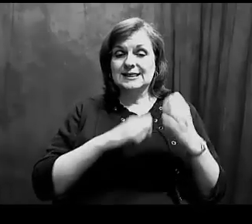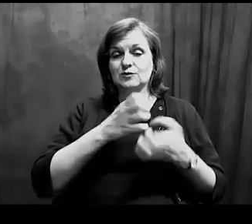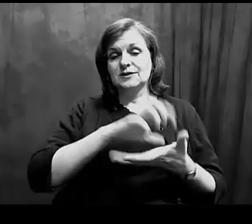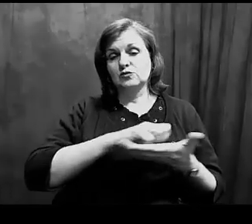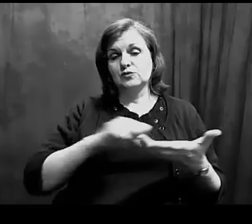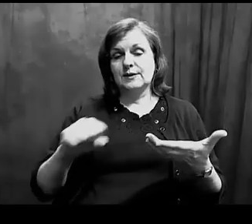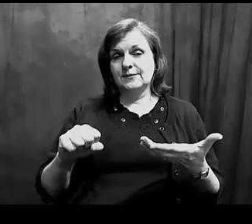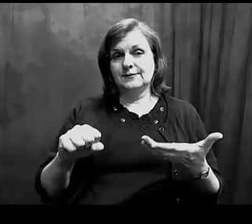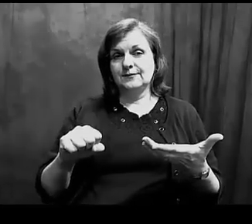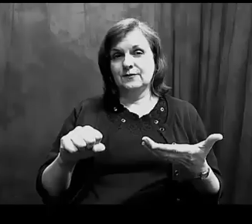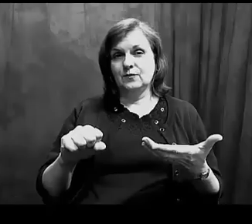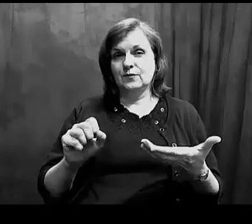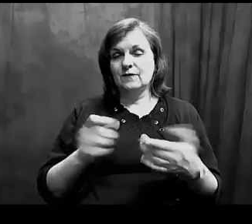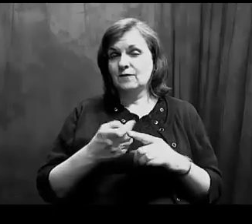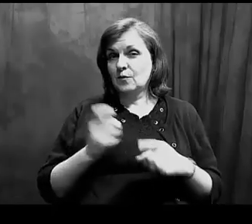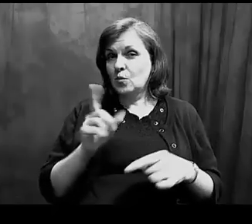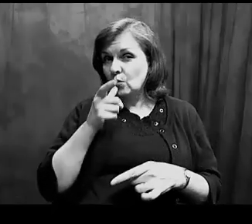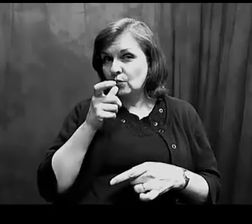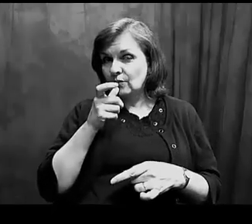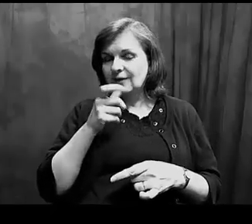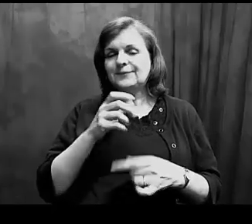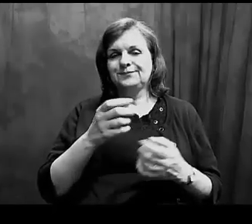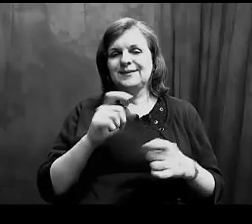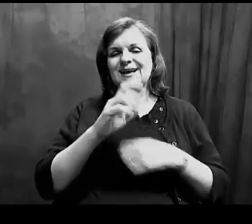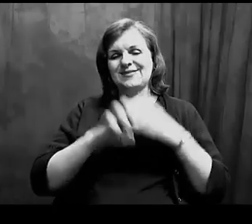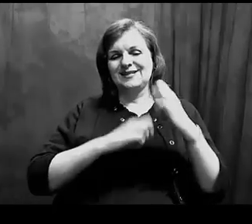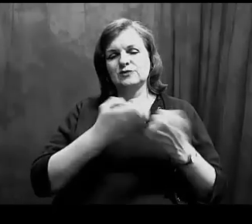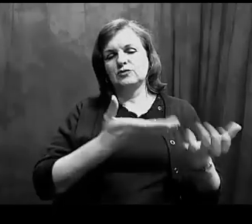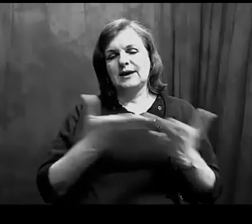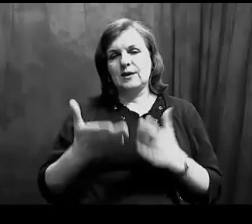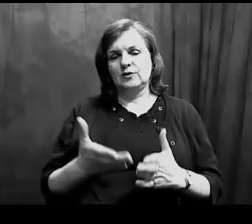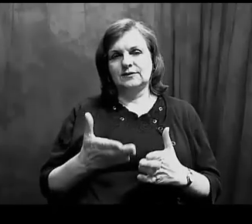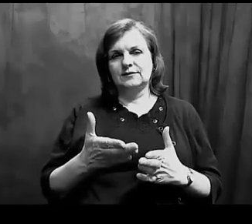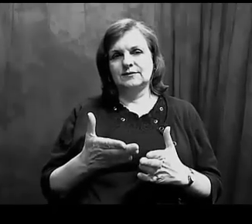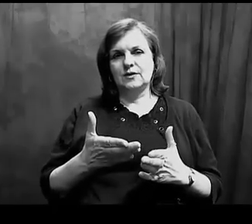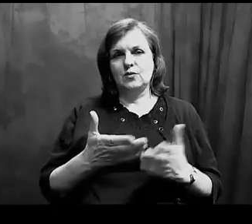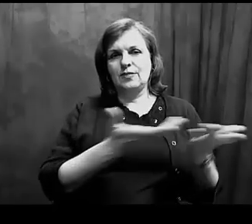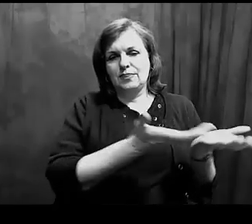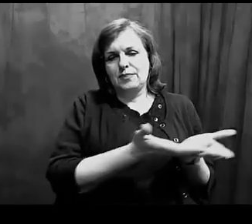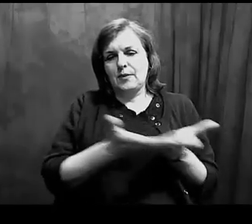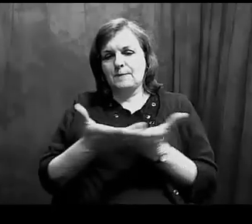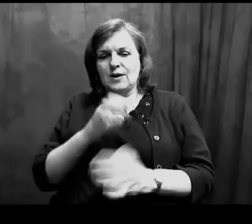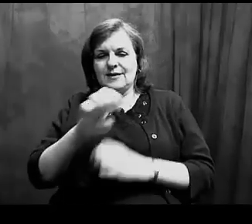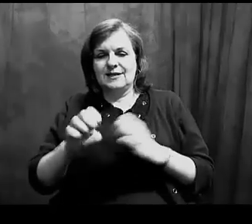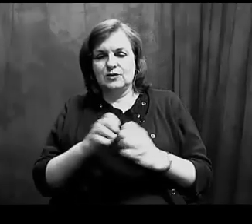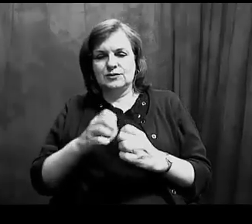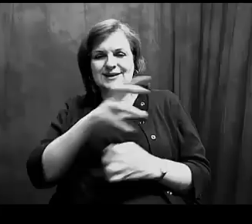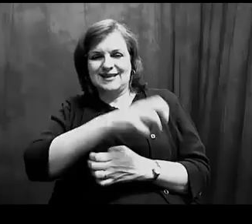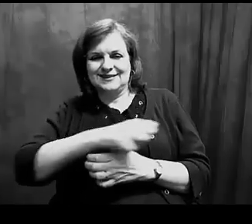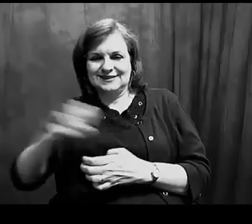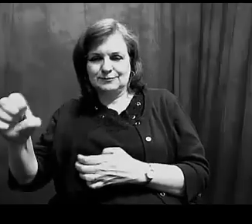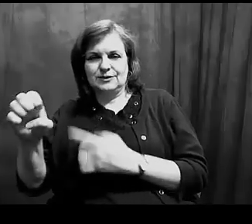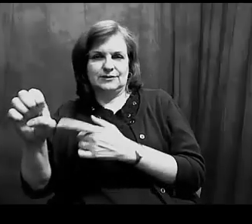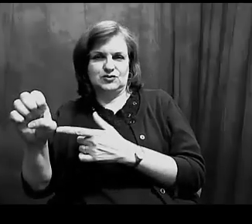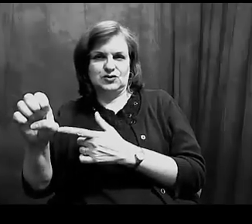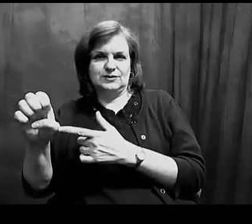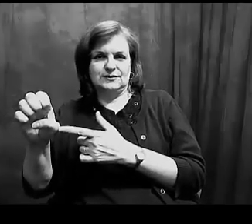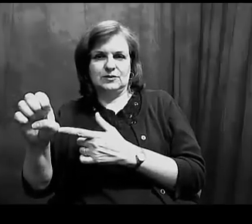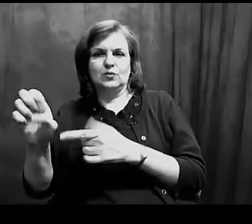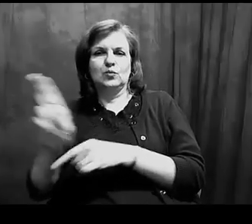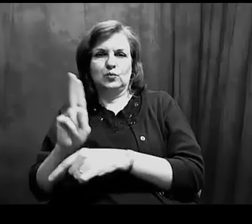electrons. So you're going to take away electrons that were carried by the electron carriers. You're going to take their electrons